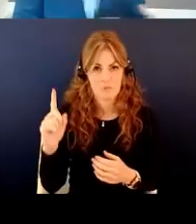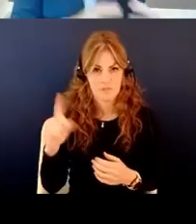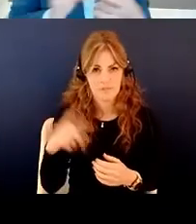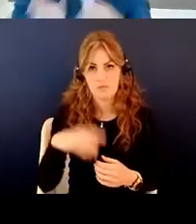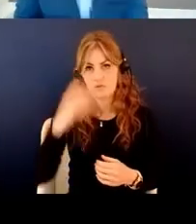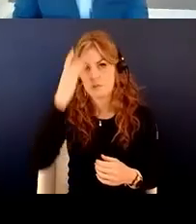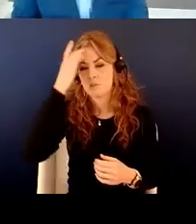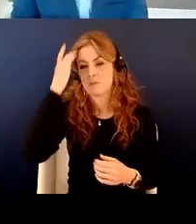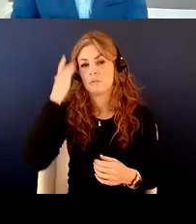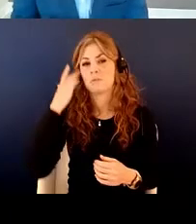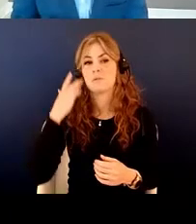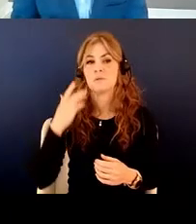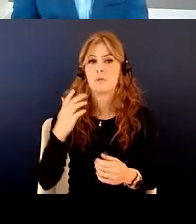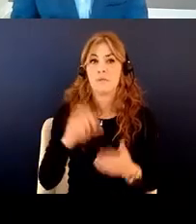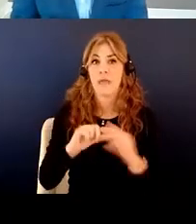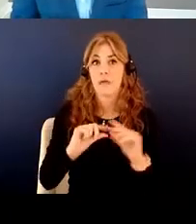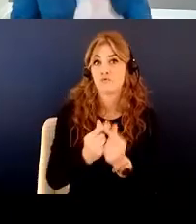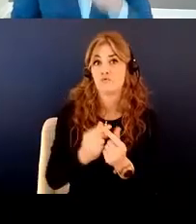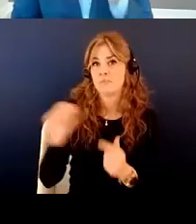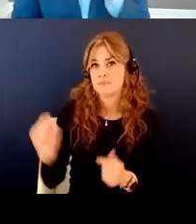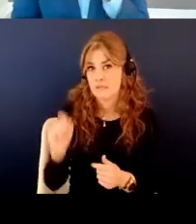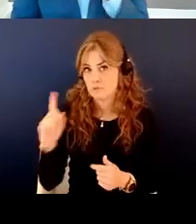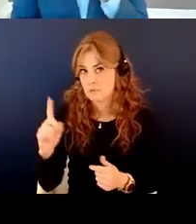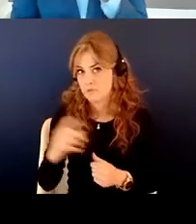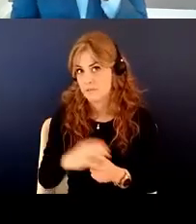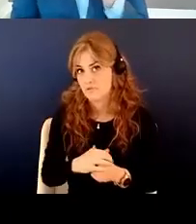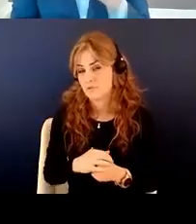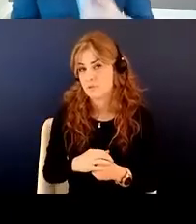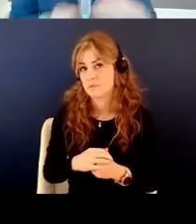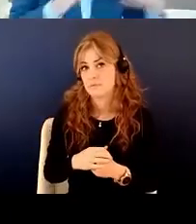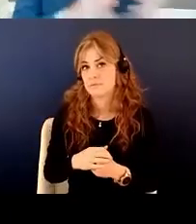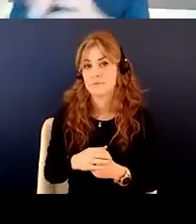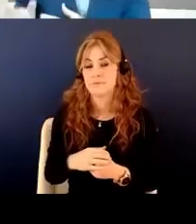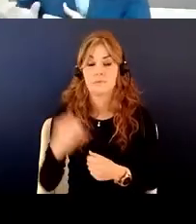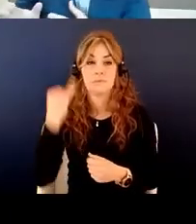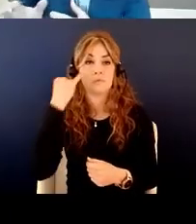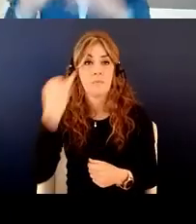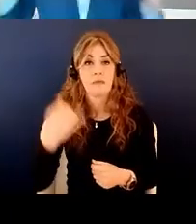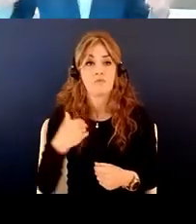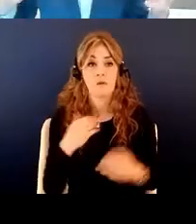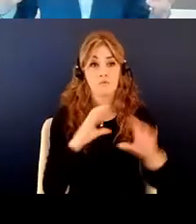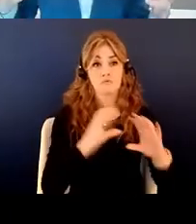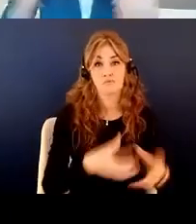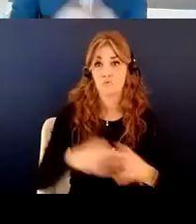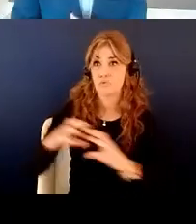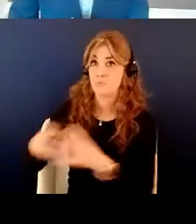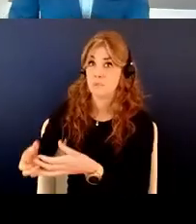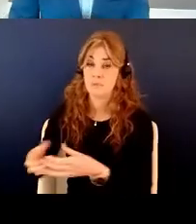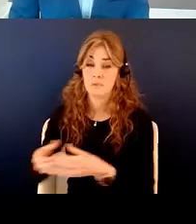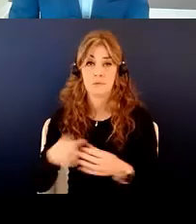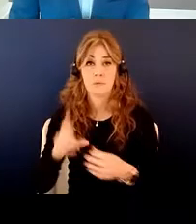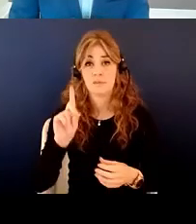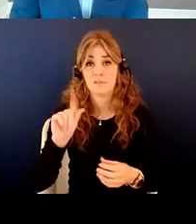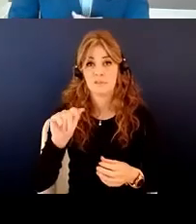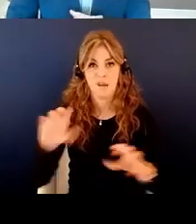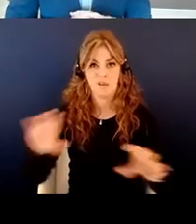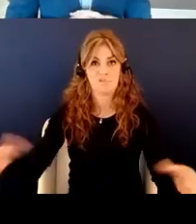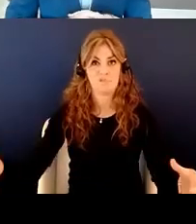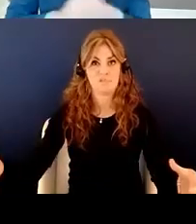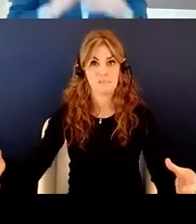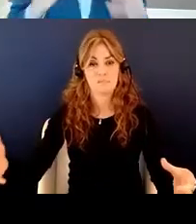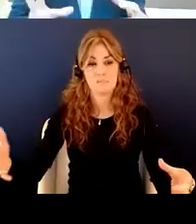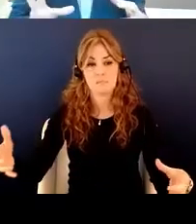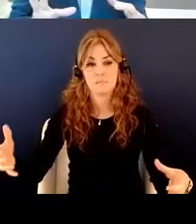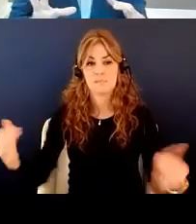the group standard deviations. So again, imagine that you've got the two groups in your data set, and you're going